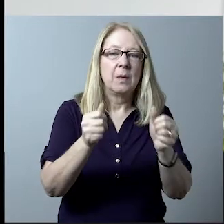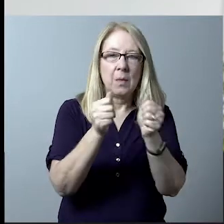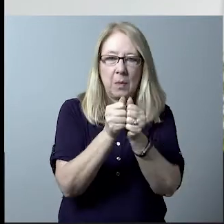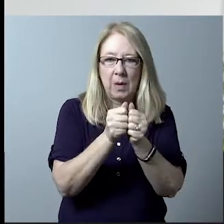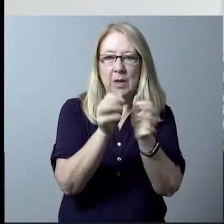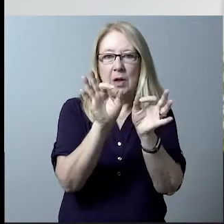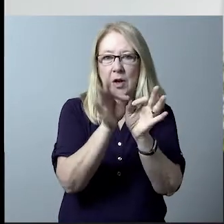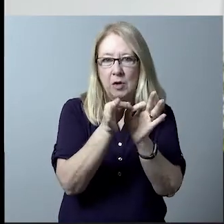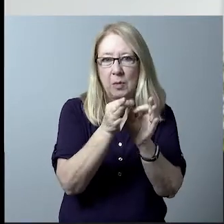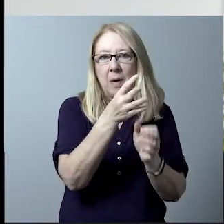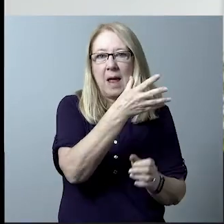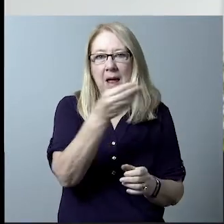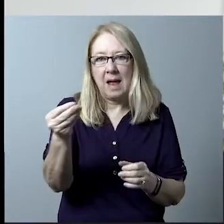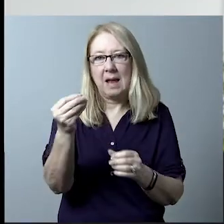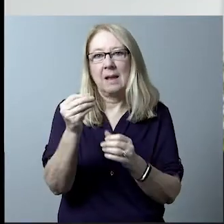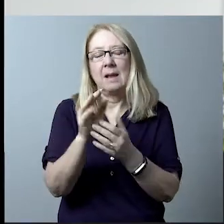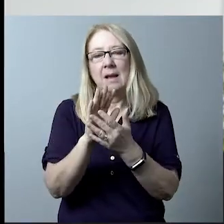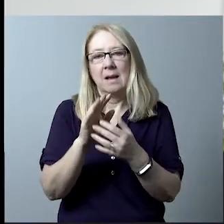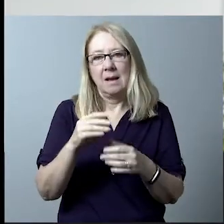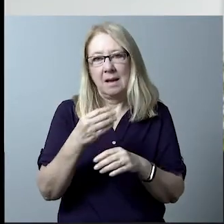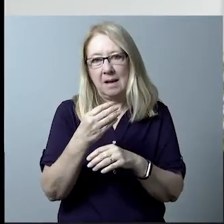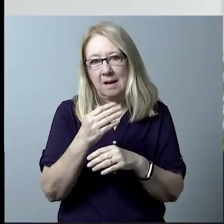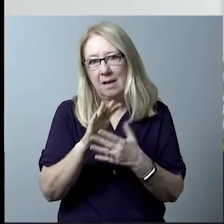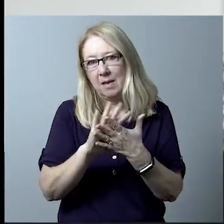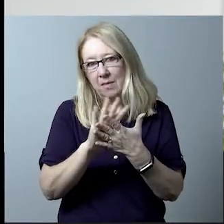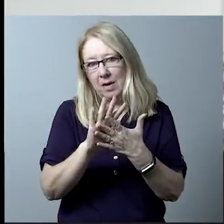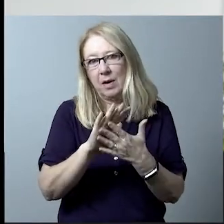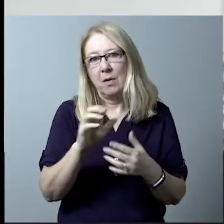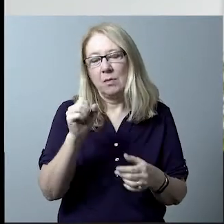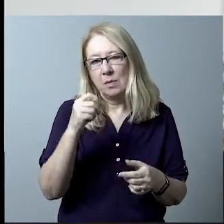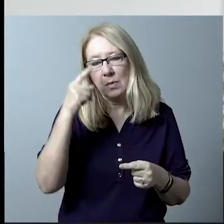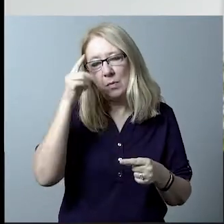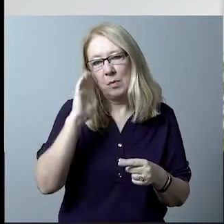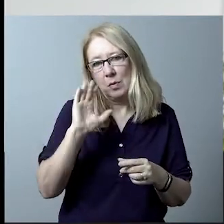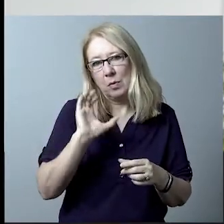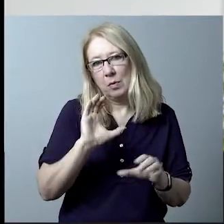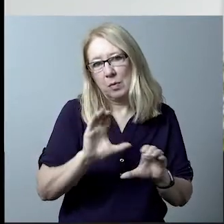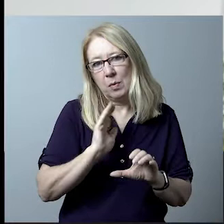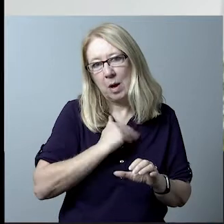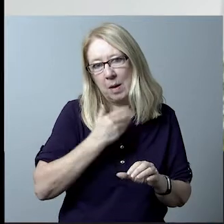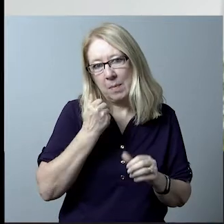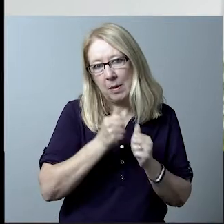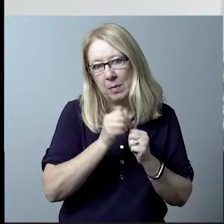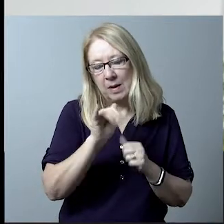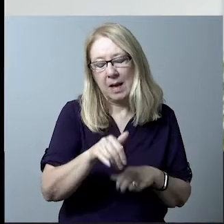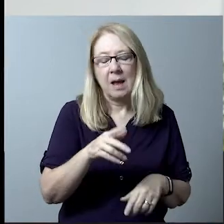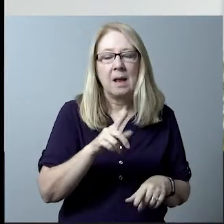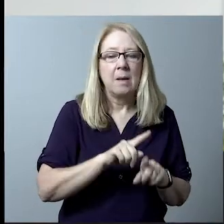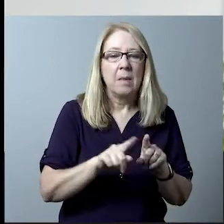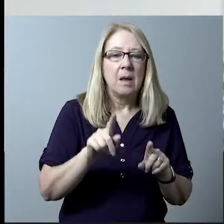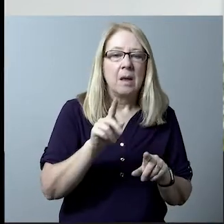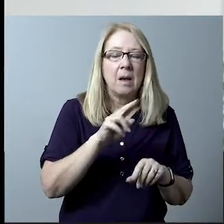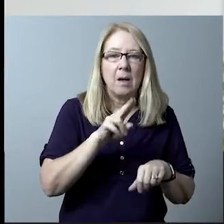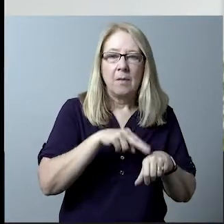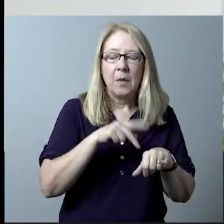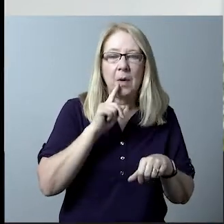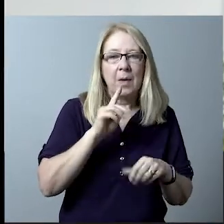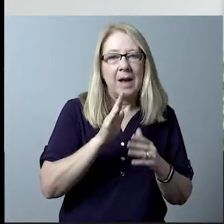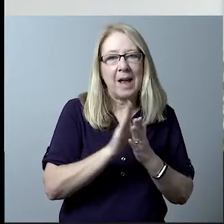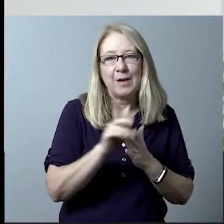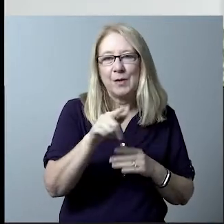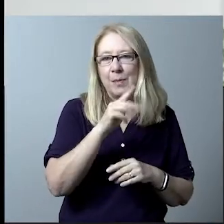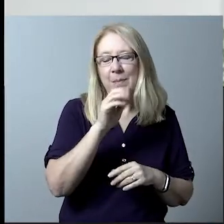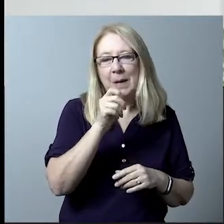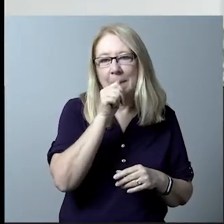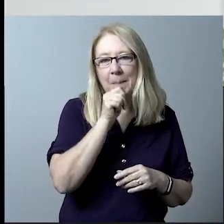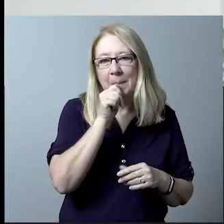with both the interpretation and the video. So we'll do our best with that. So thank you very much. Of course, I always ask you to be patient